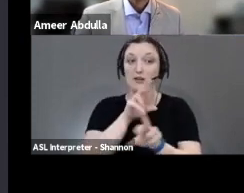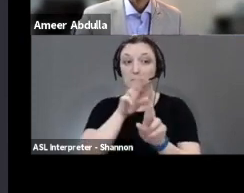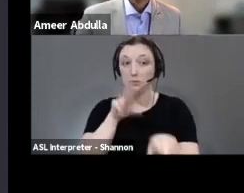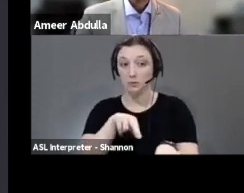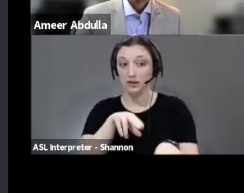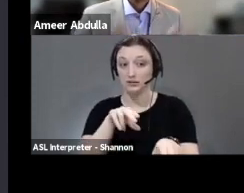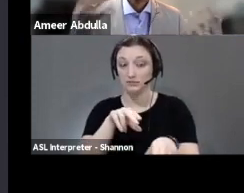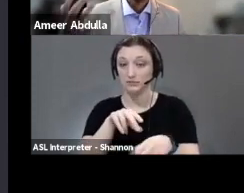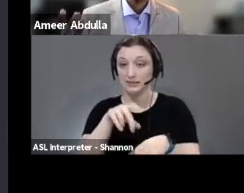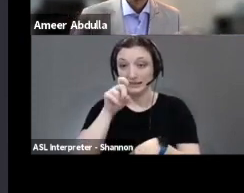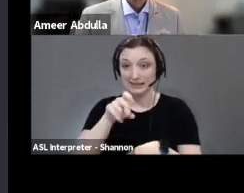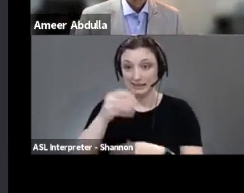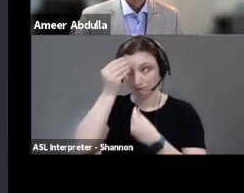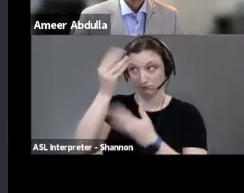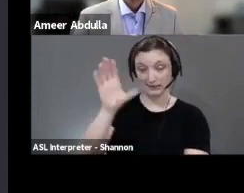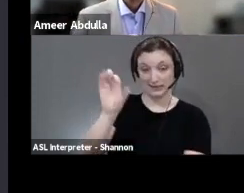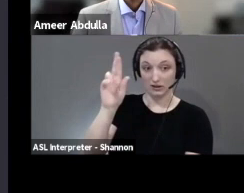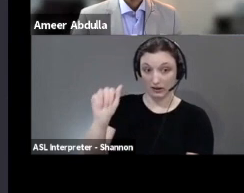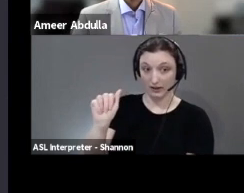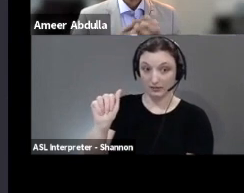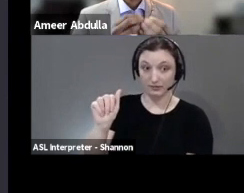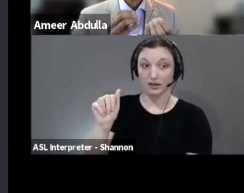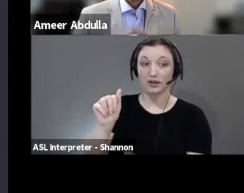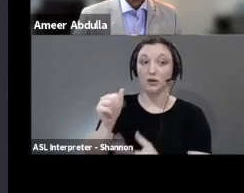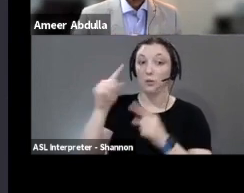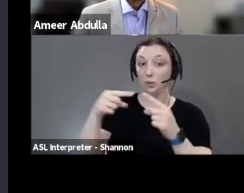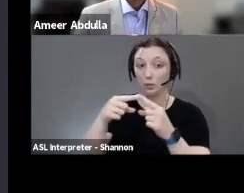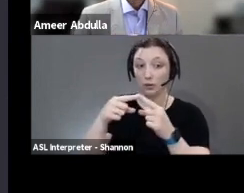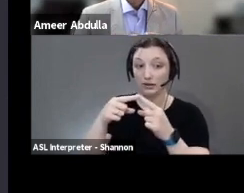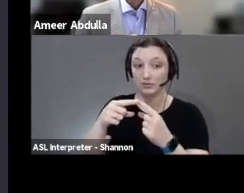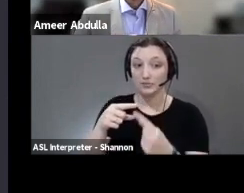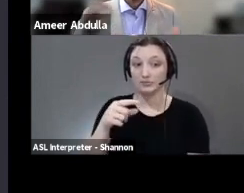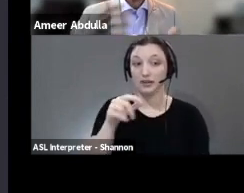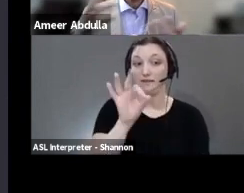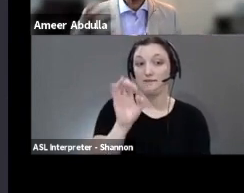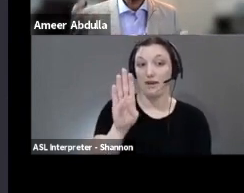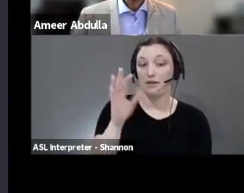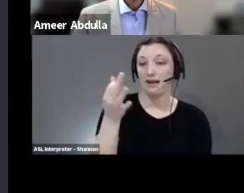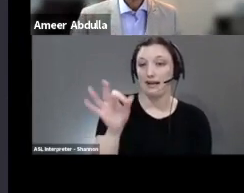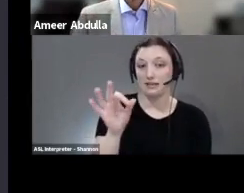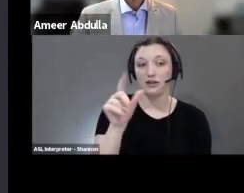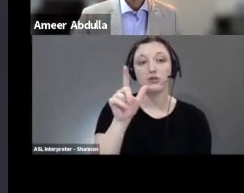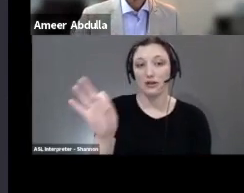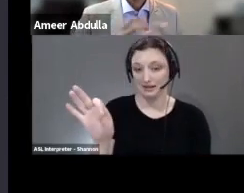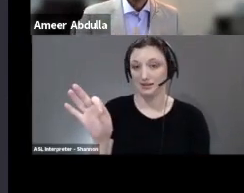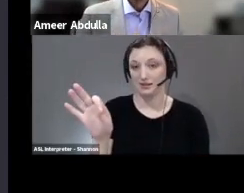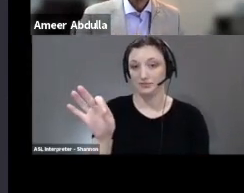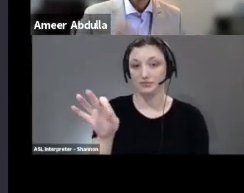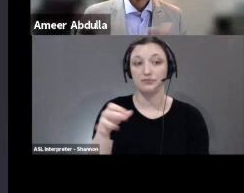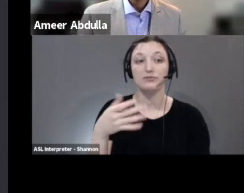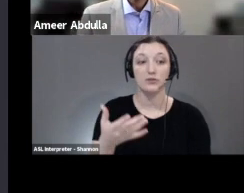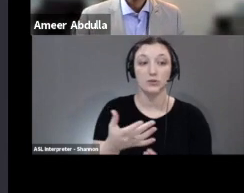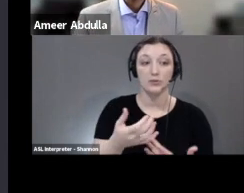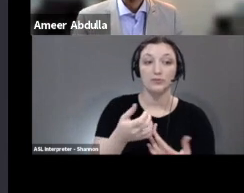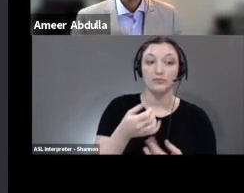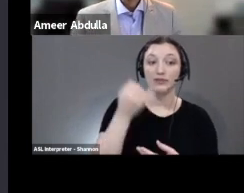following payment. So using the same salary paid today, then there's a T4 that, normal T4s that are due to Canada Revenue